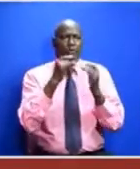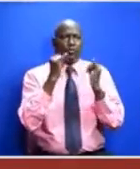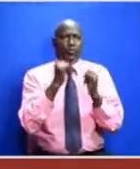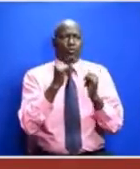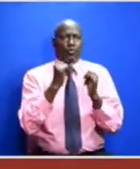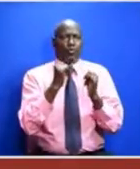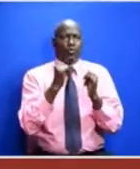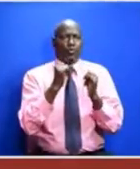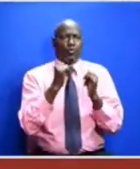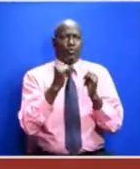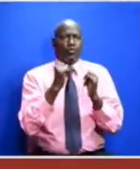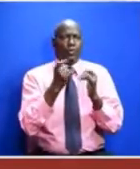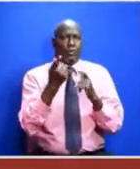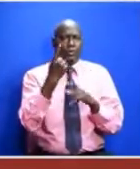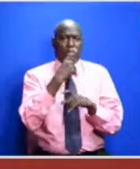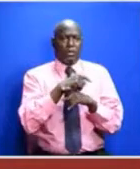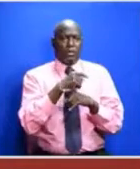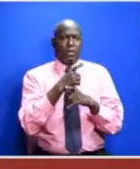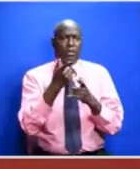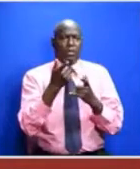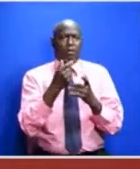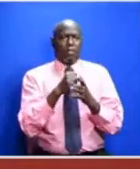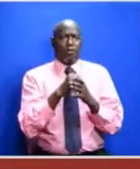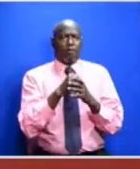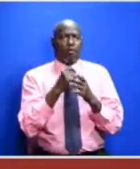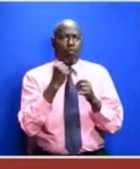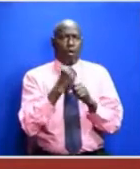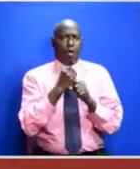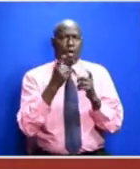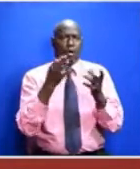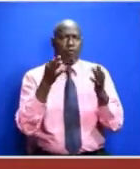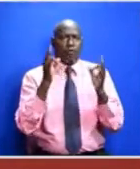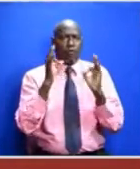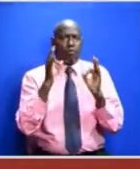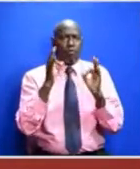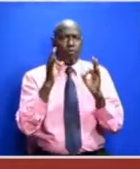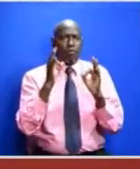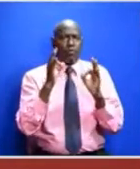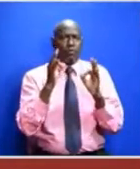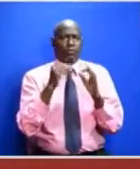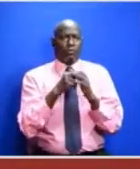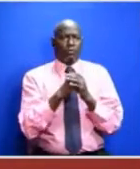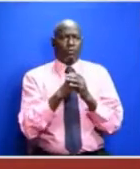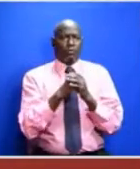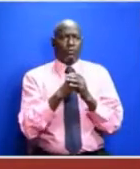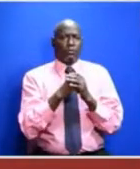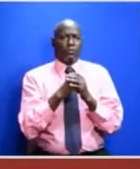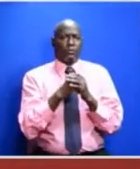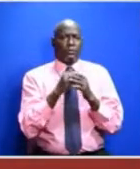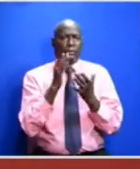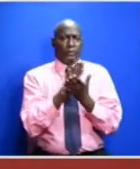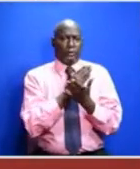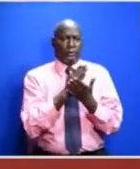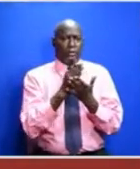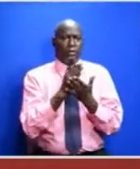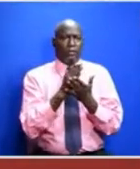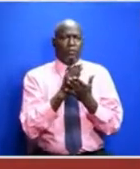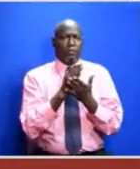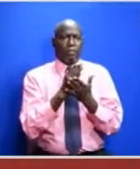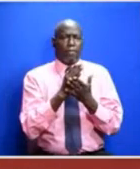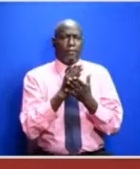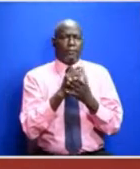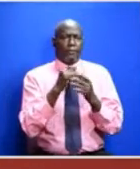for Jua Kali artisans and workers in the informal sector, as this will give them access to available job opportunities